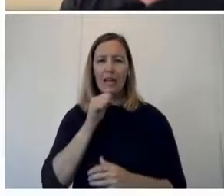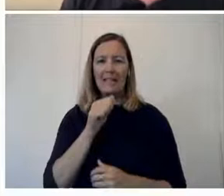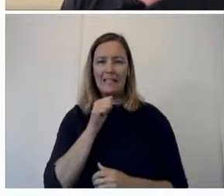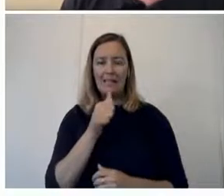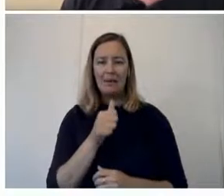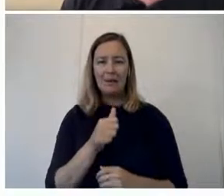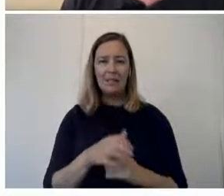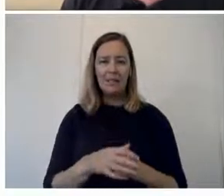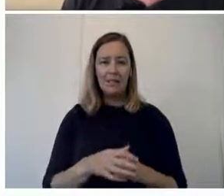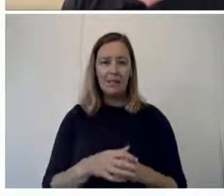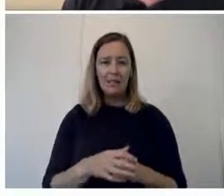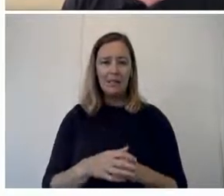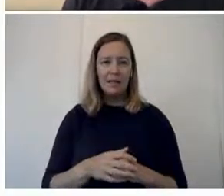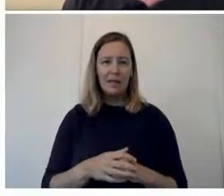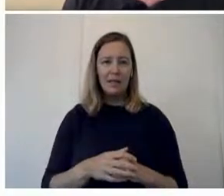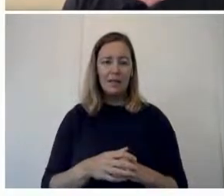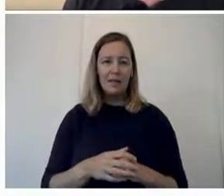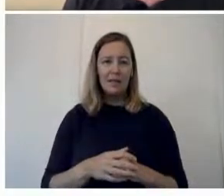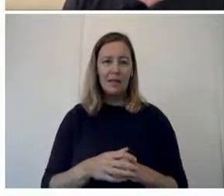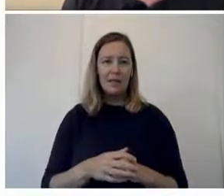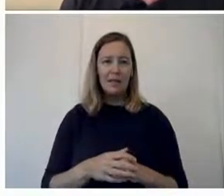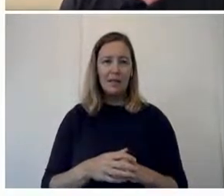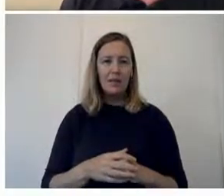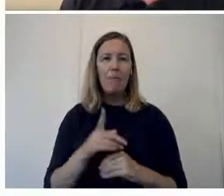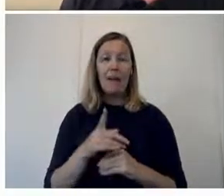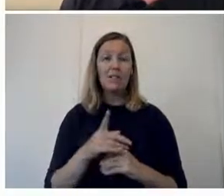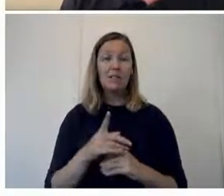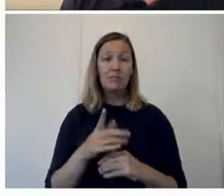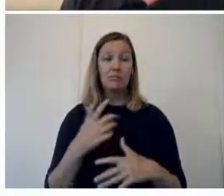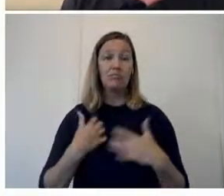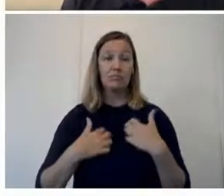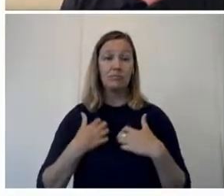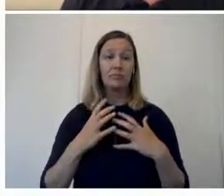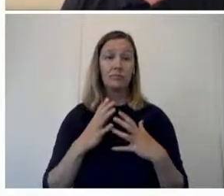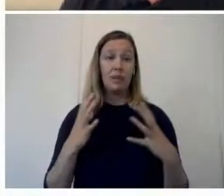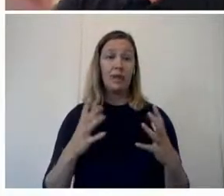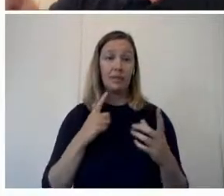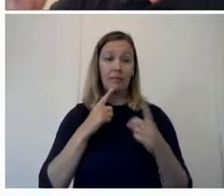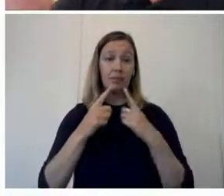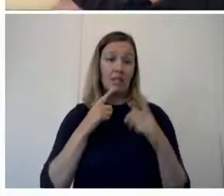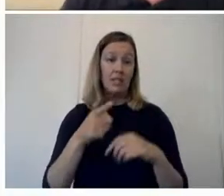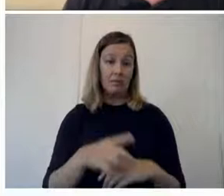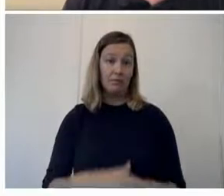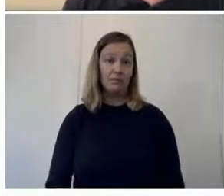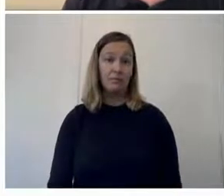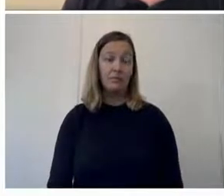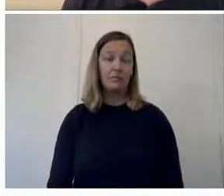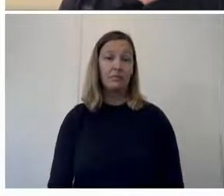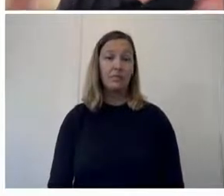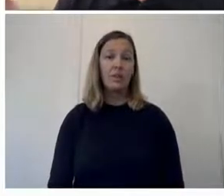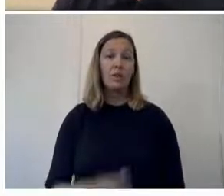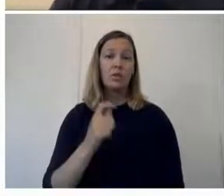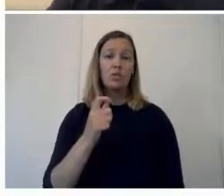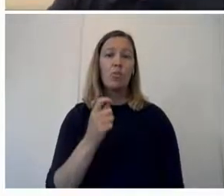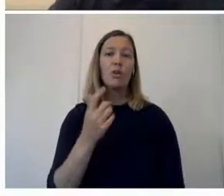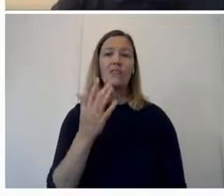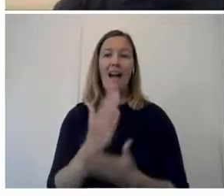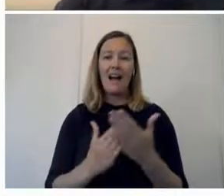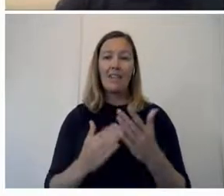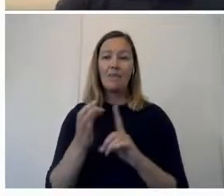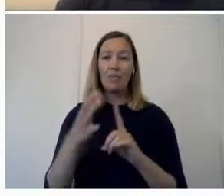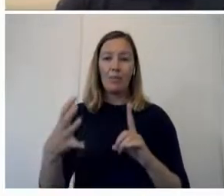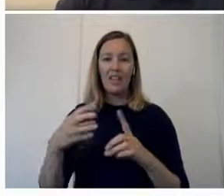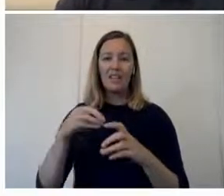But this is a big deal. So almost half of the population are in those two. Yeah, it's interesting.